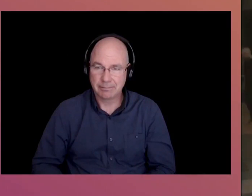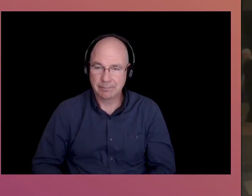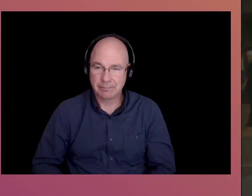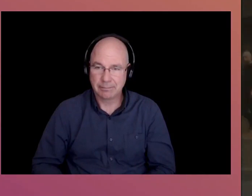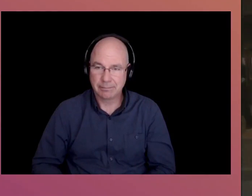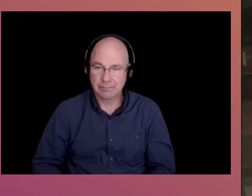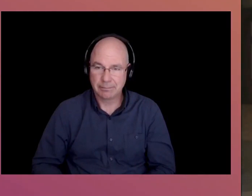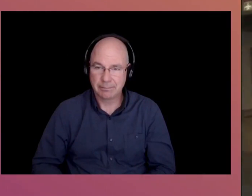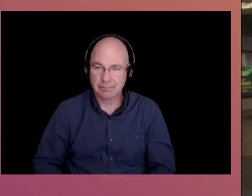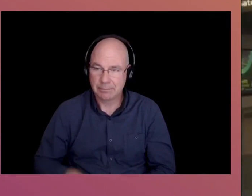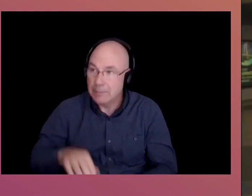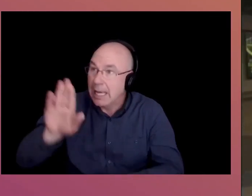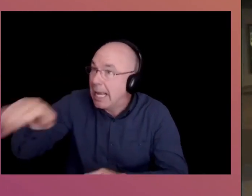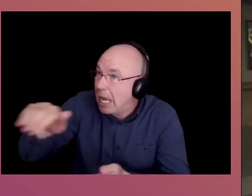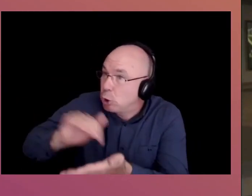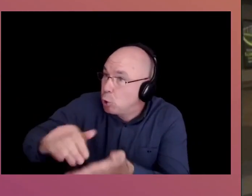Excuse me.